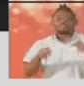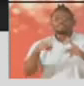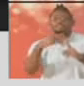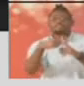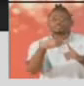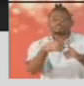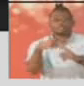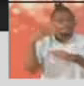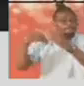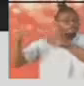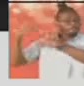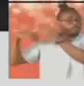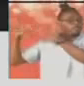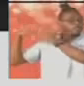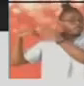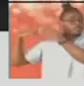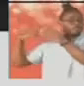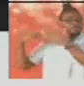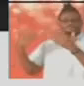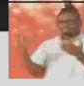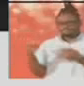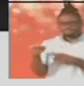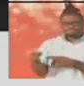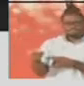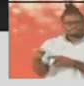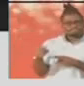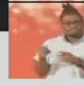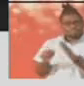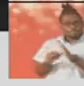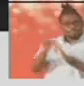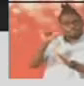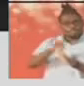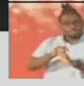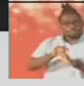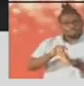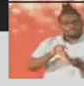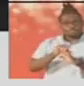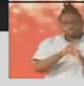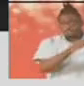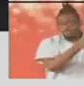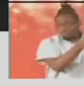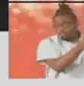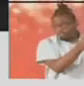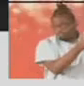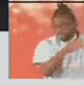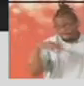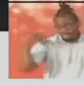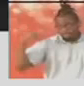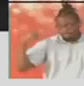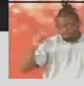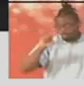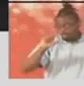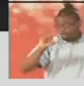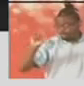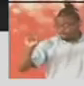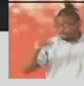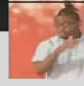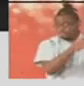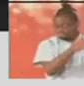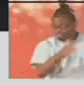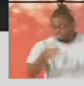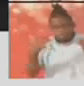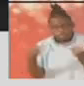curve trending from the 1st of August all the way through to today's date, and emphasizing again that we have had